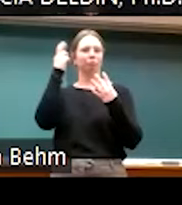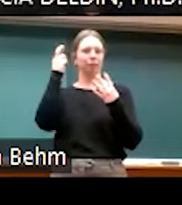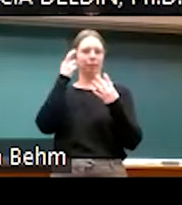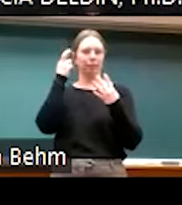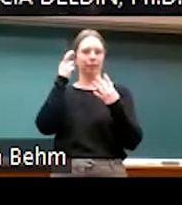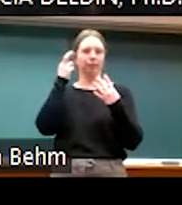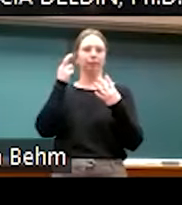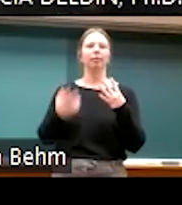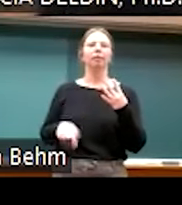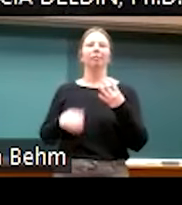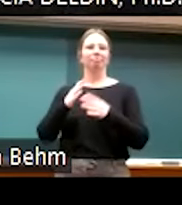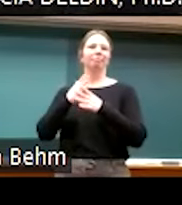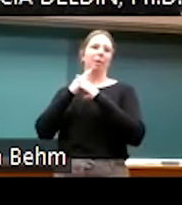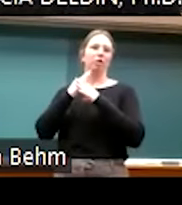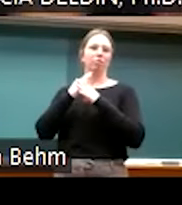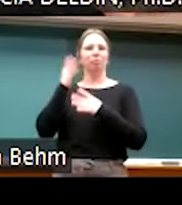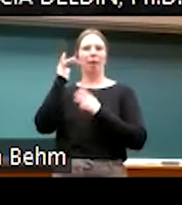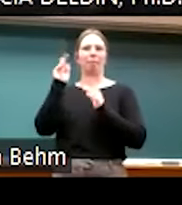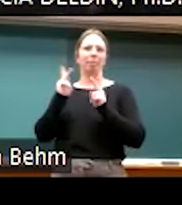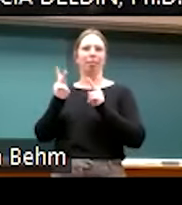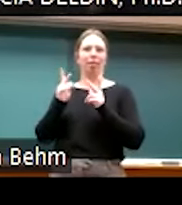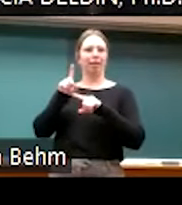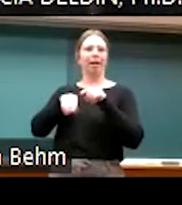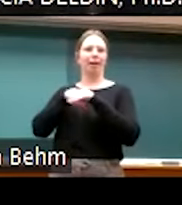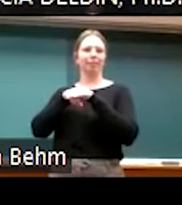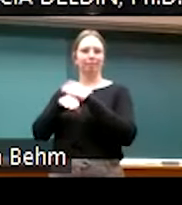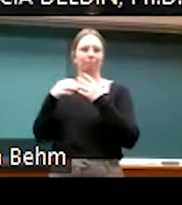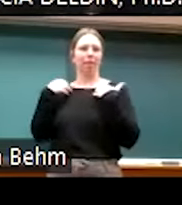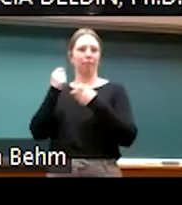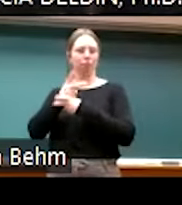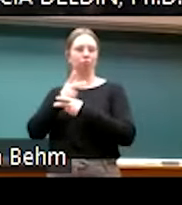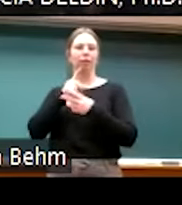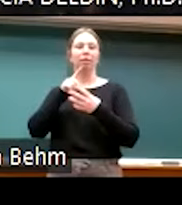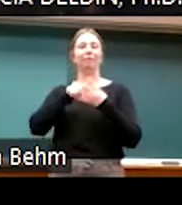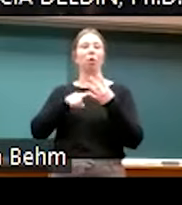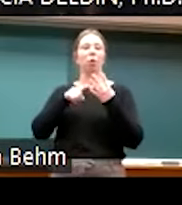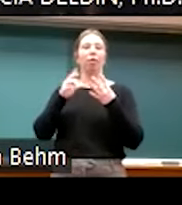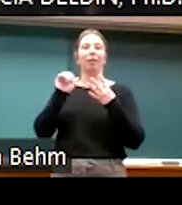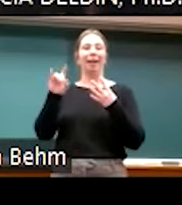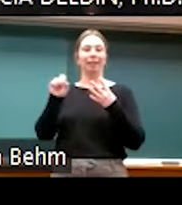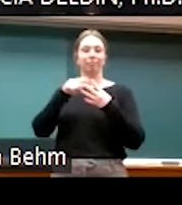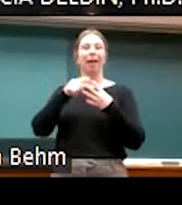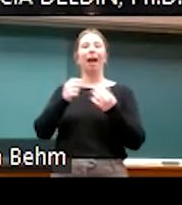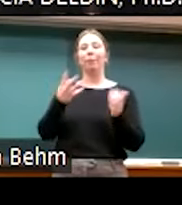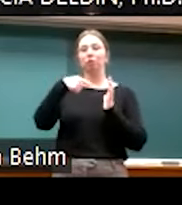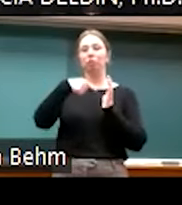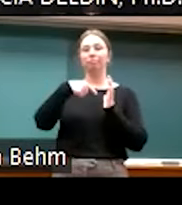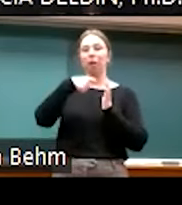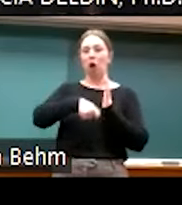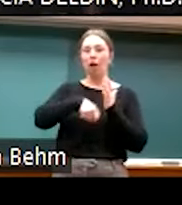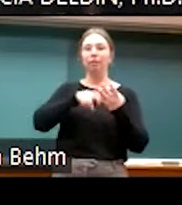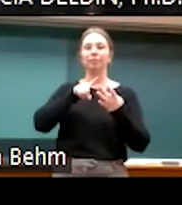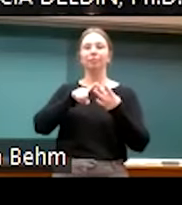needs it. And I call these the four A's. The four A's of living care are the affordability of care, availability of